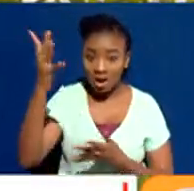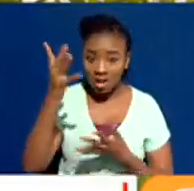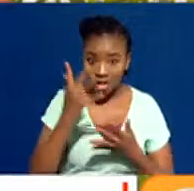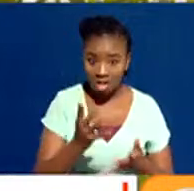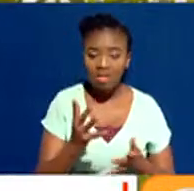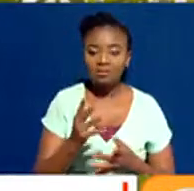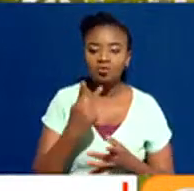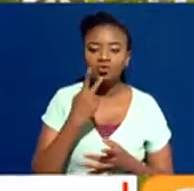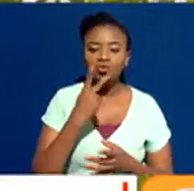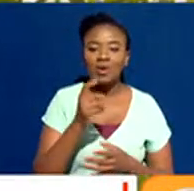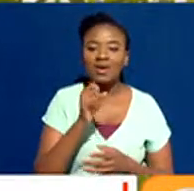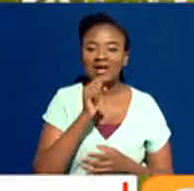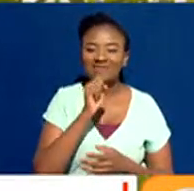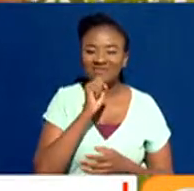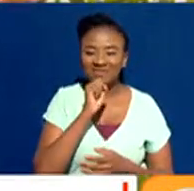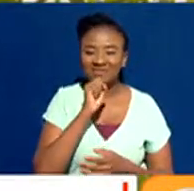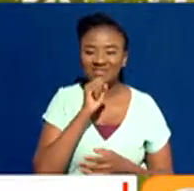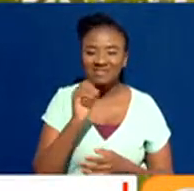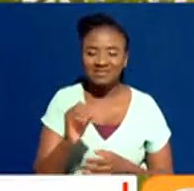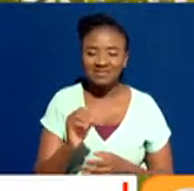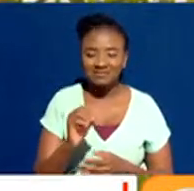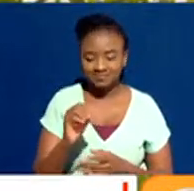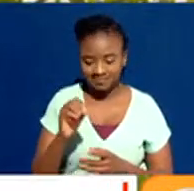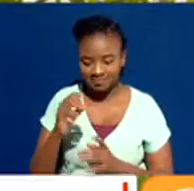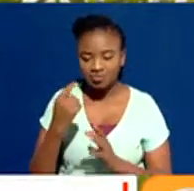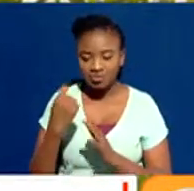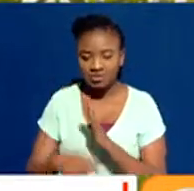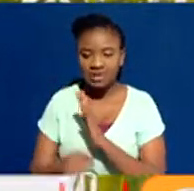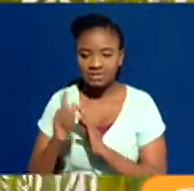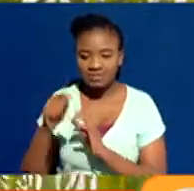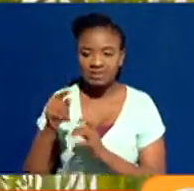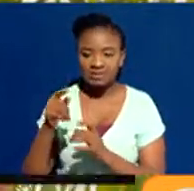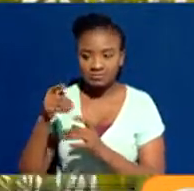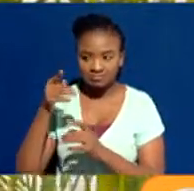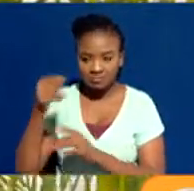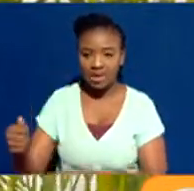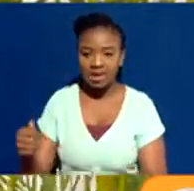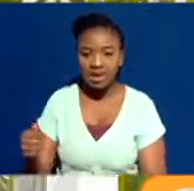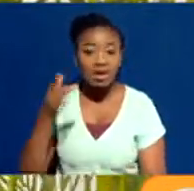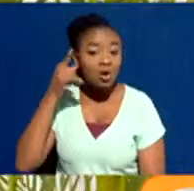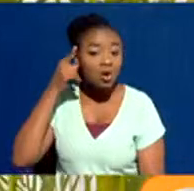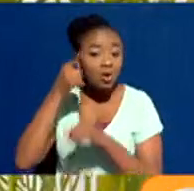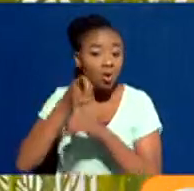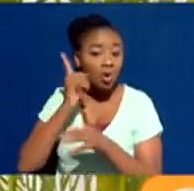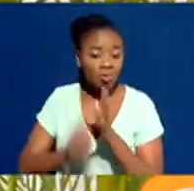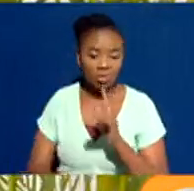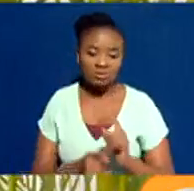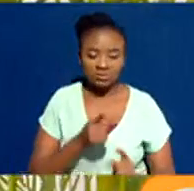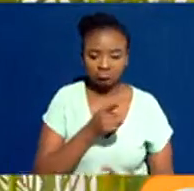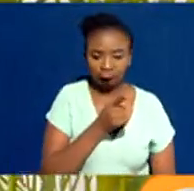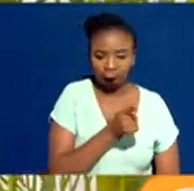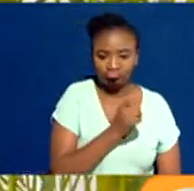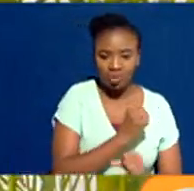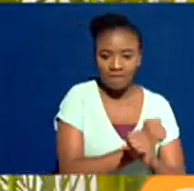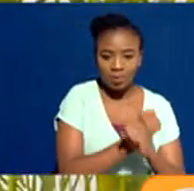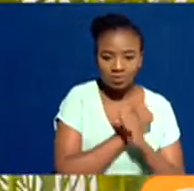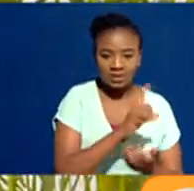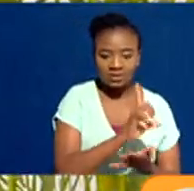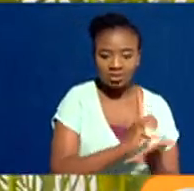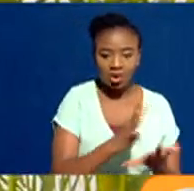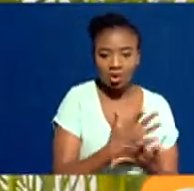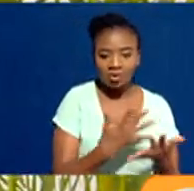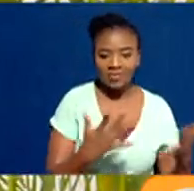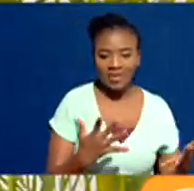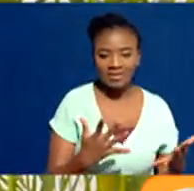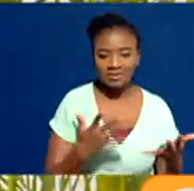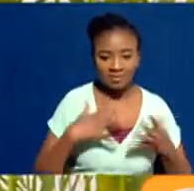250% duty is put by USA to protect their local industries. We have never put duty on imported raw material